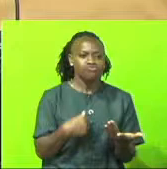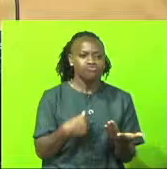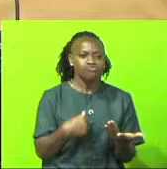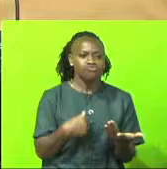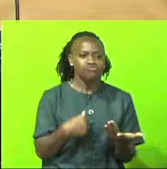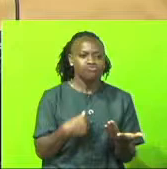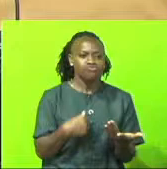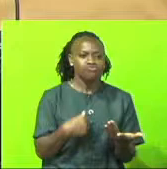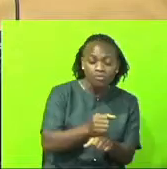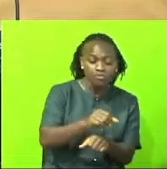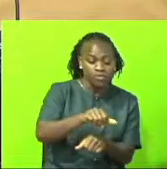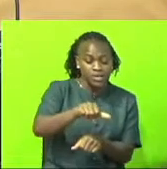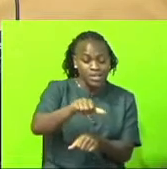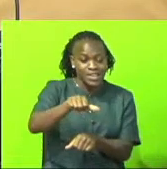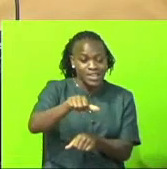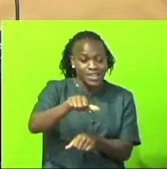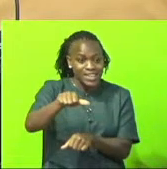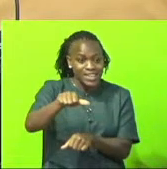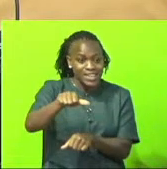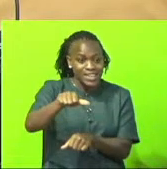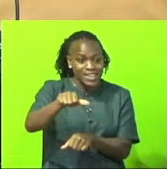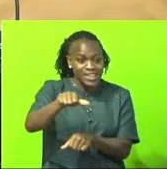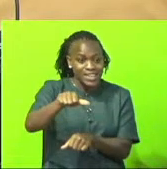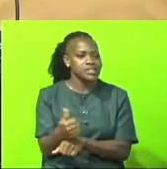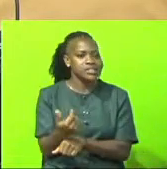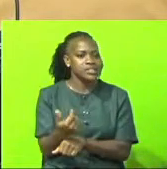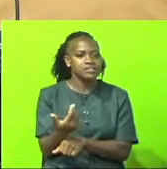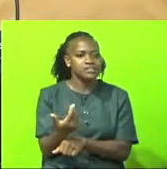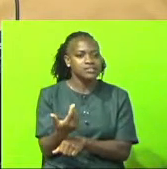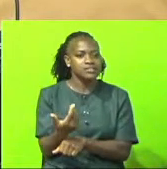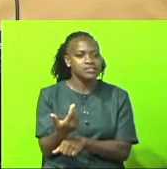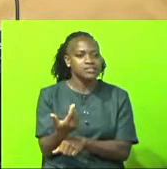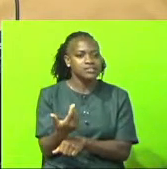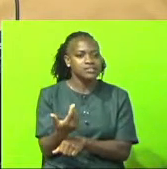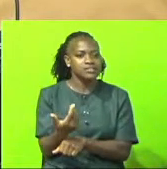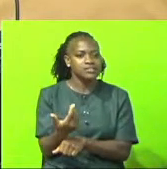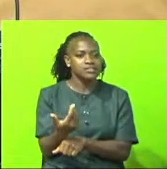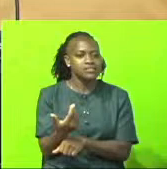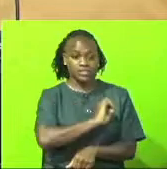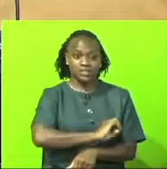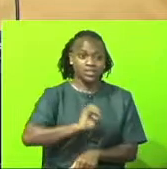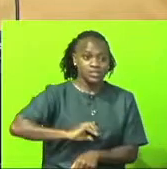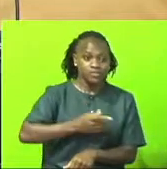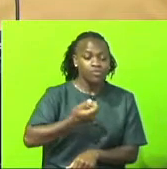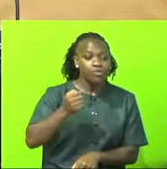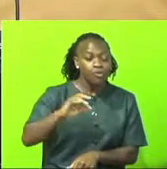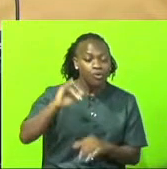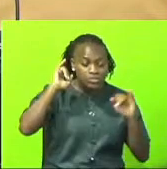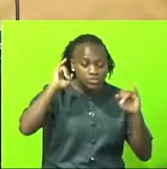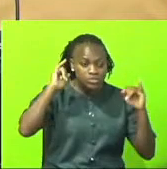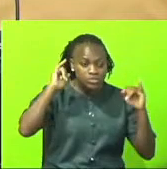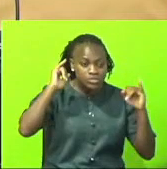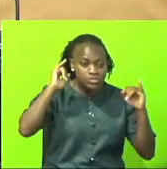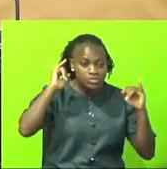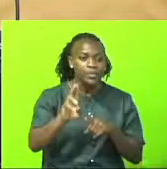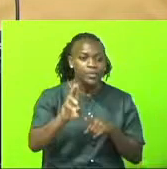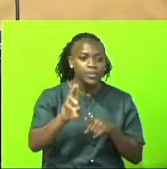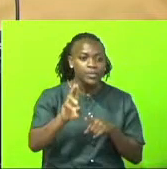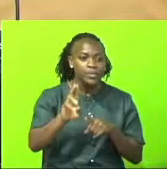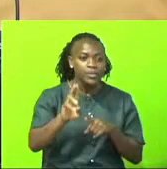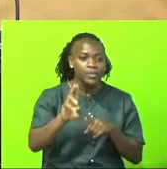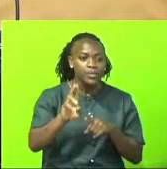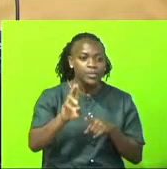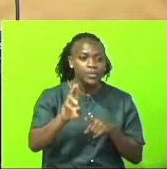arm of government, but simply apply the law faithfully and in accordance with the dictates of the 1992